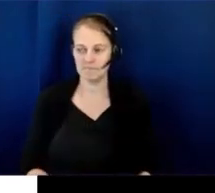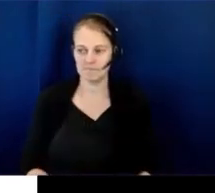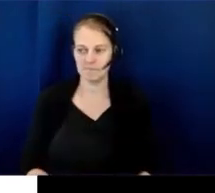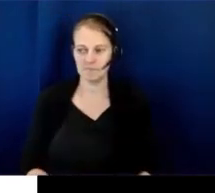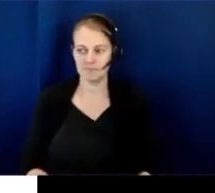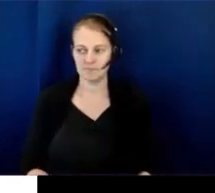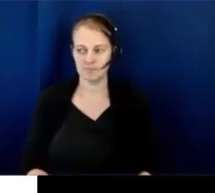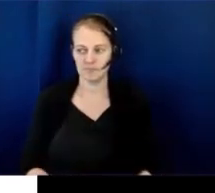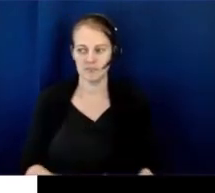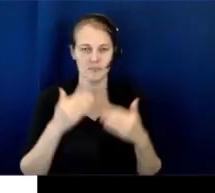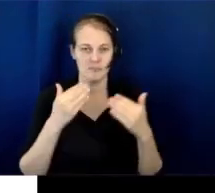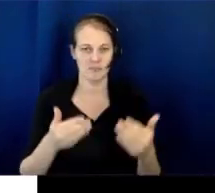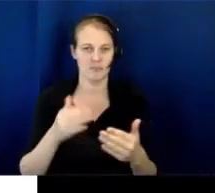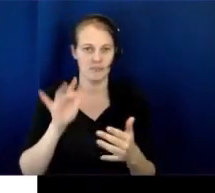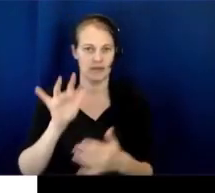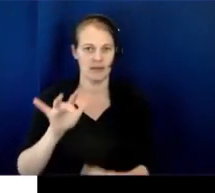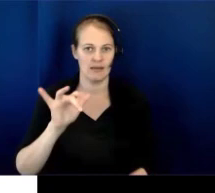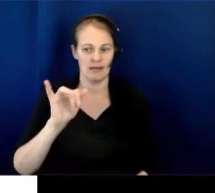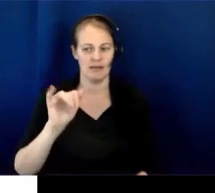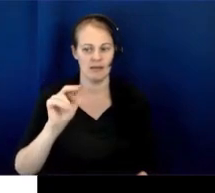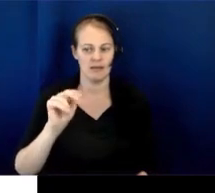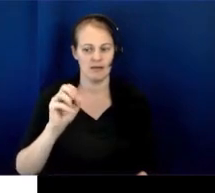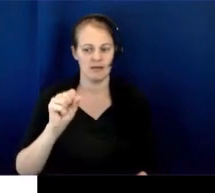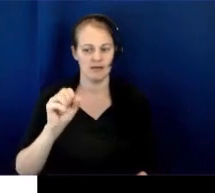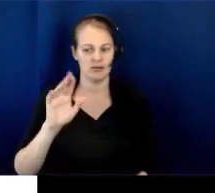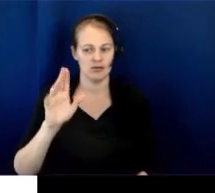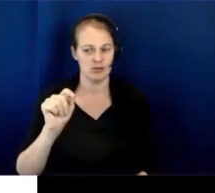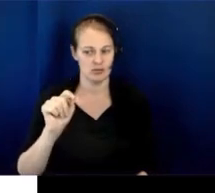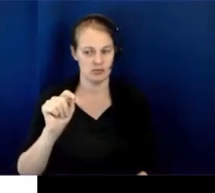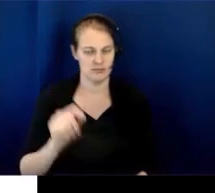But I'll go ahead and I'll click insert.